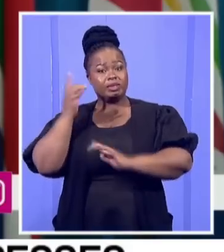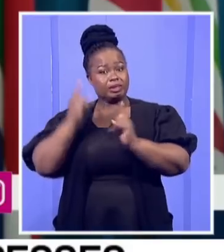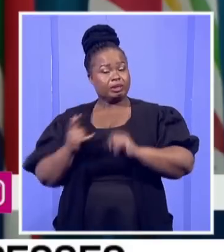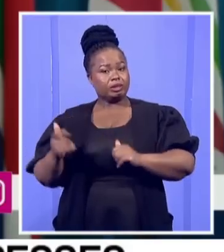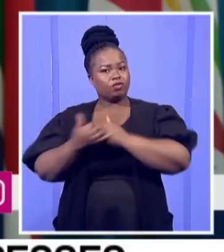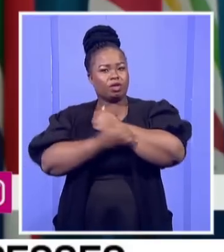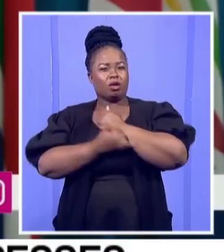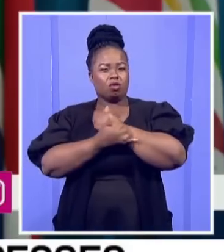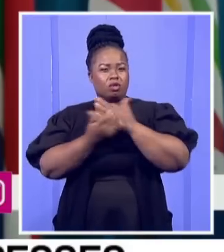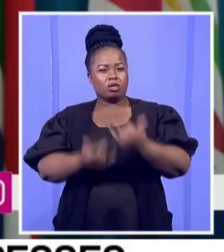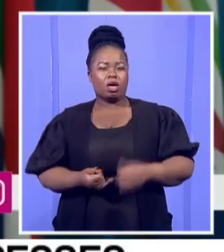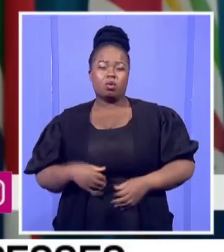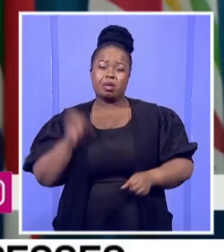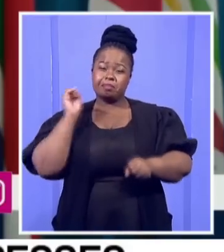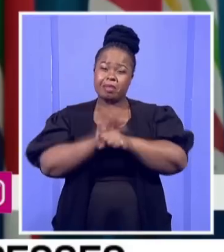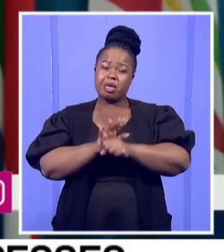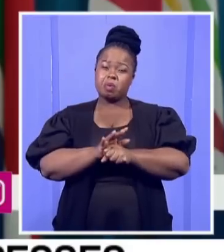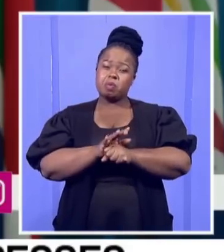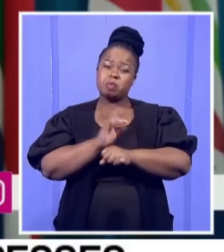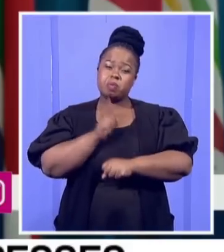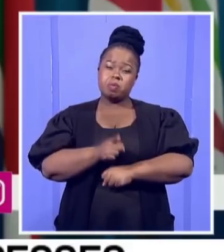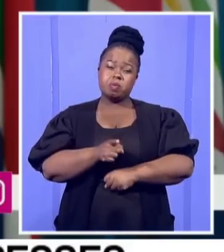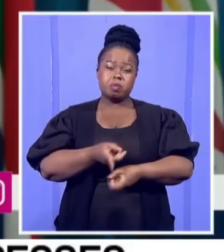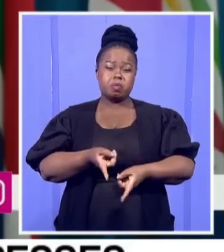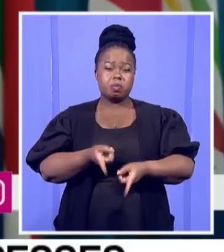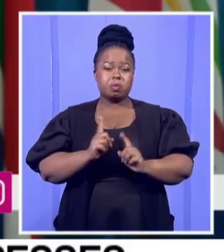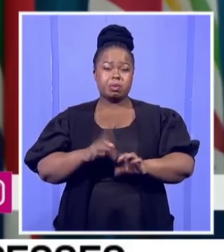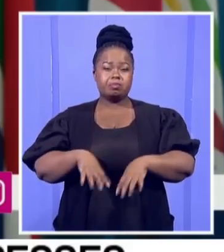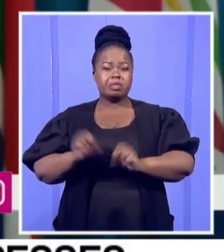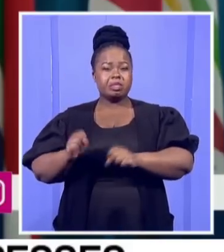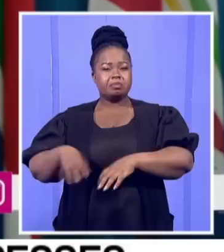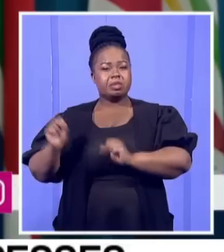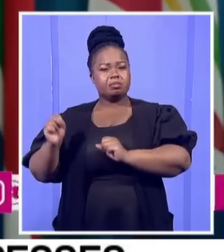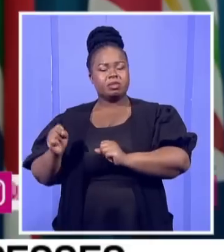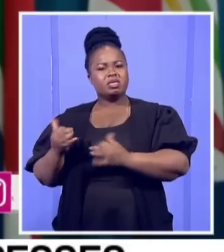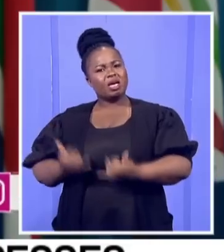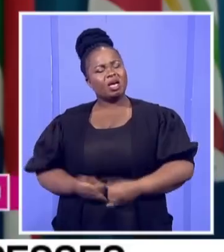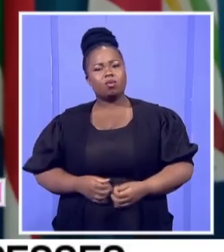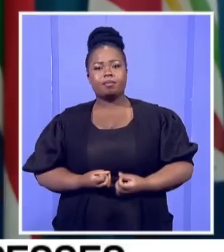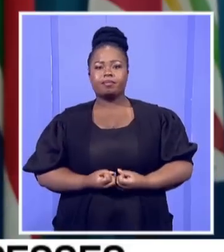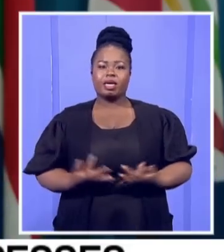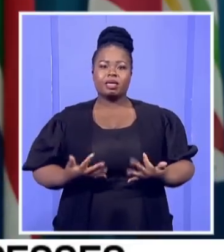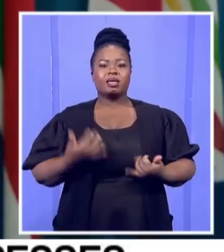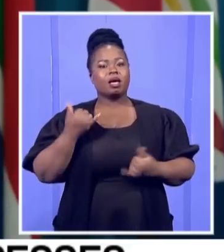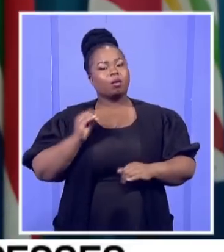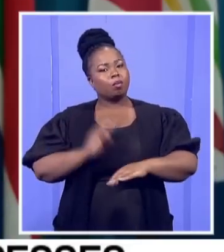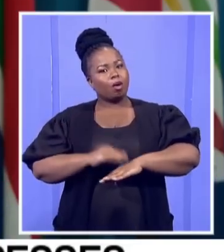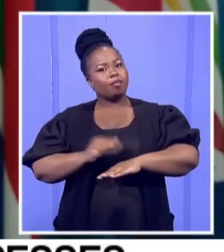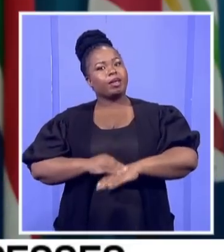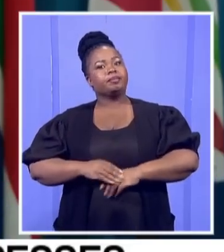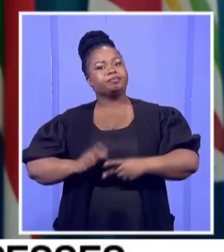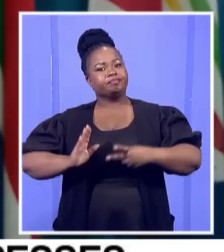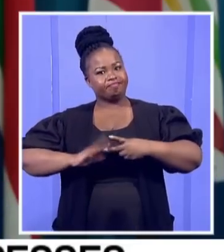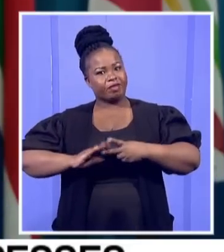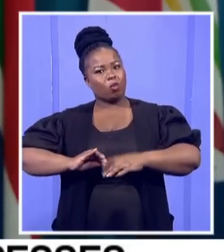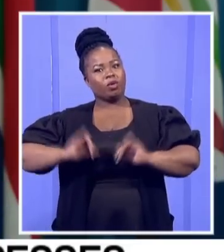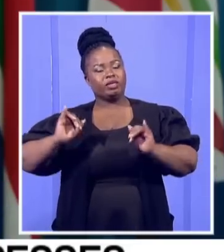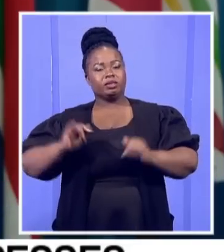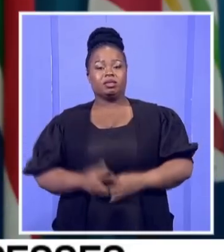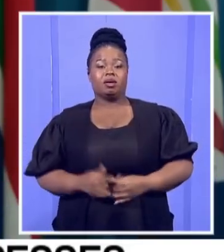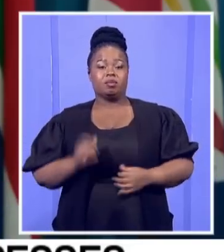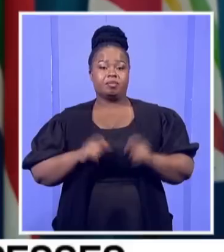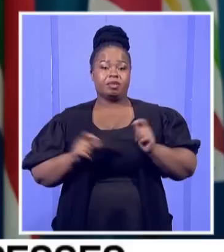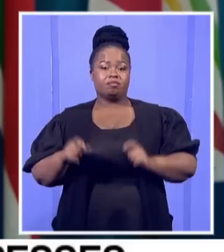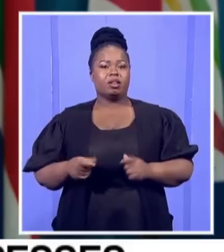the knock-on effect of these extended blackouts will lead to a series of secondary crises that will threaten the lives